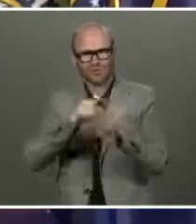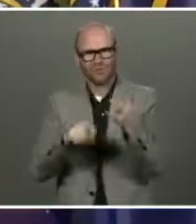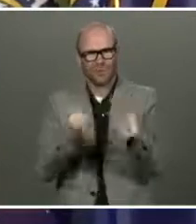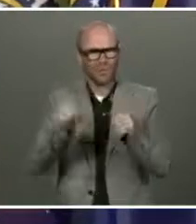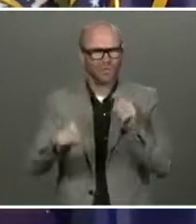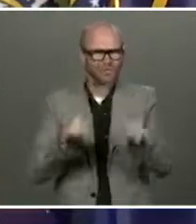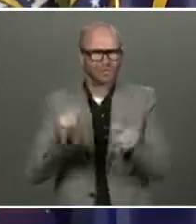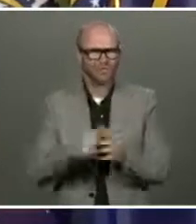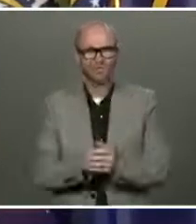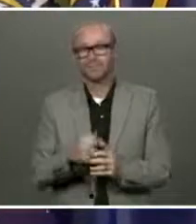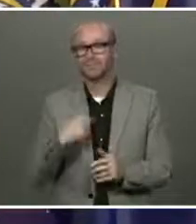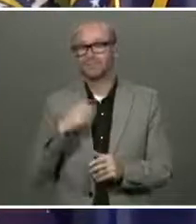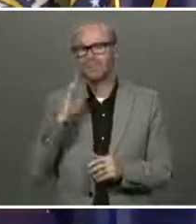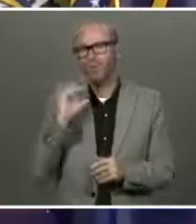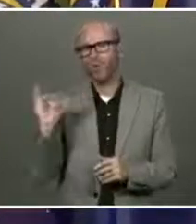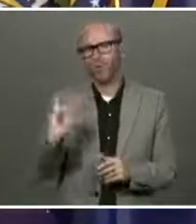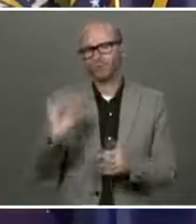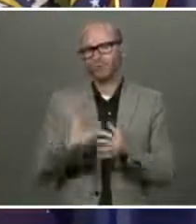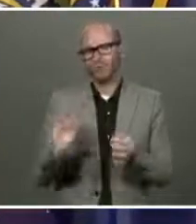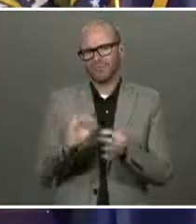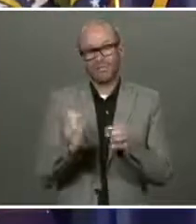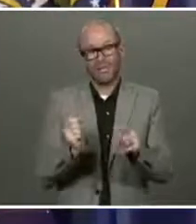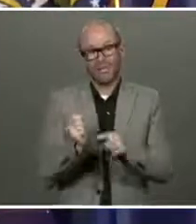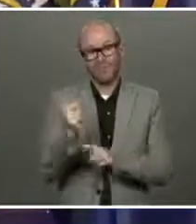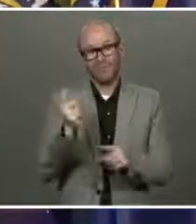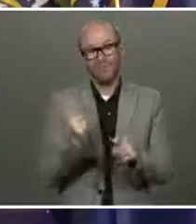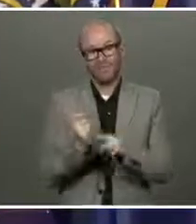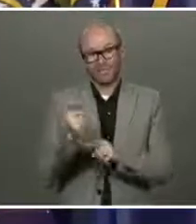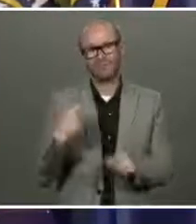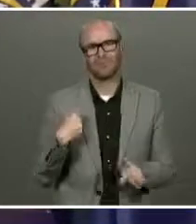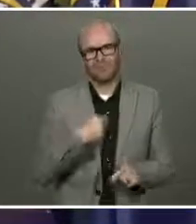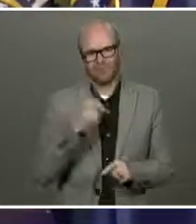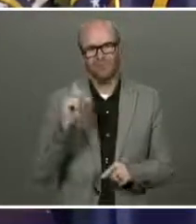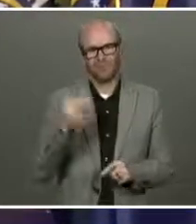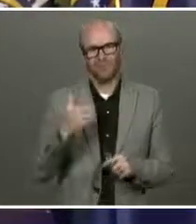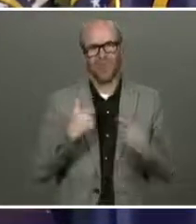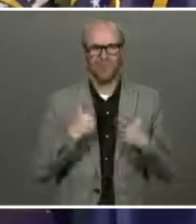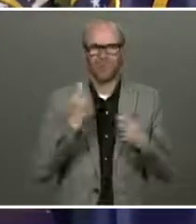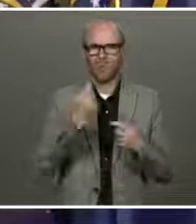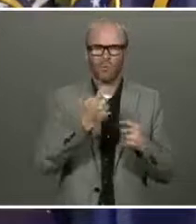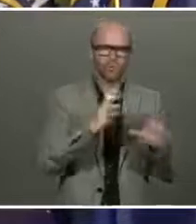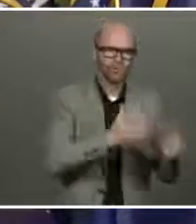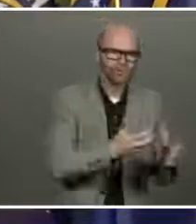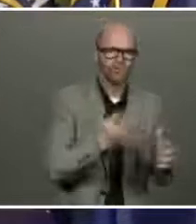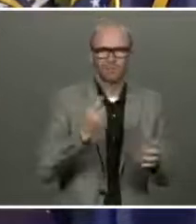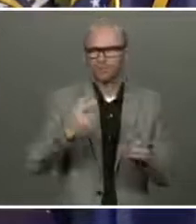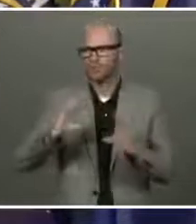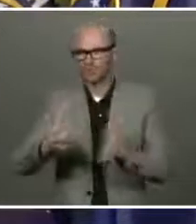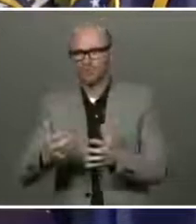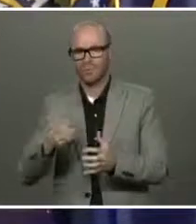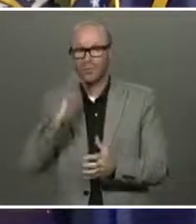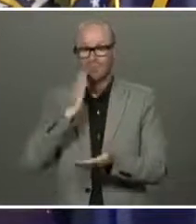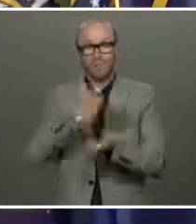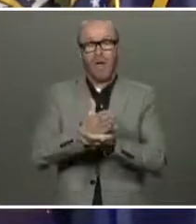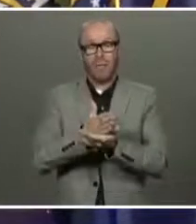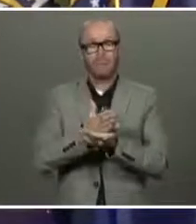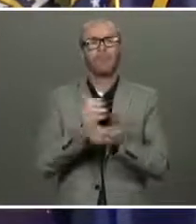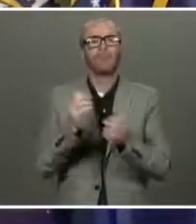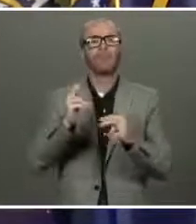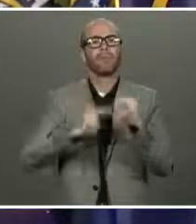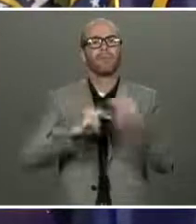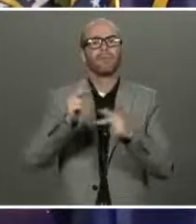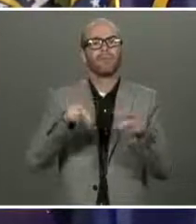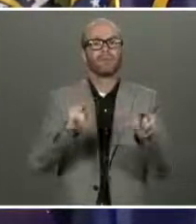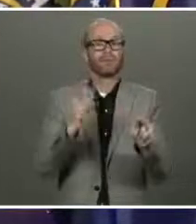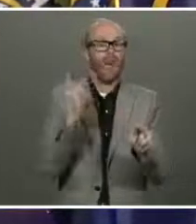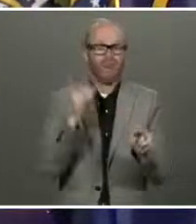would also mention that almost every year we do have a municipality or two that stops issuing building permits because they don't have